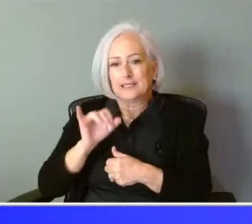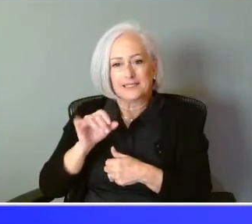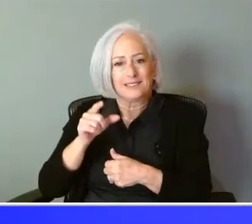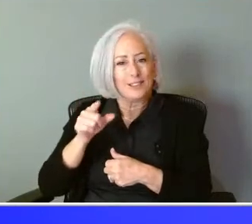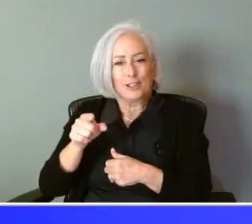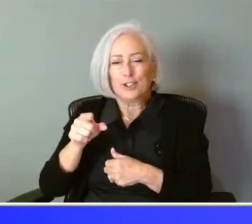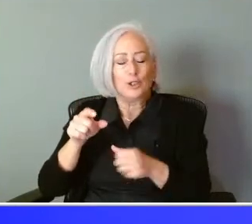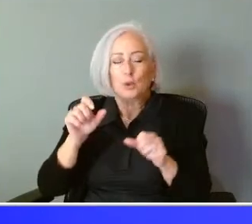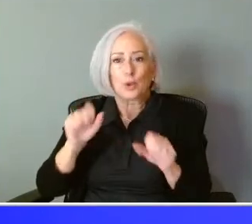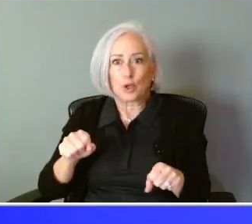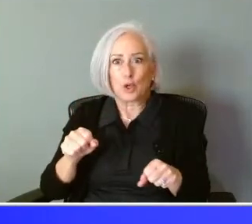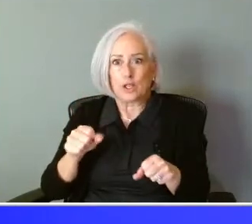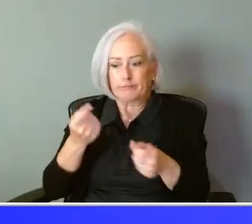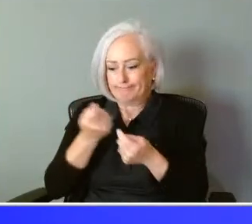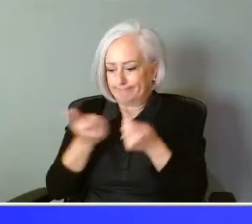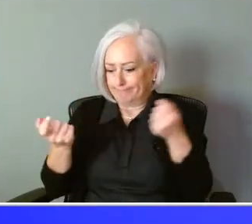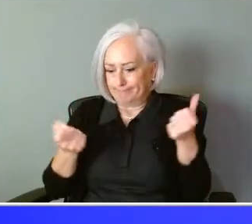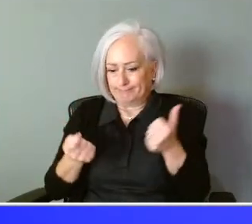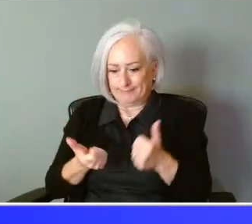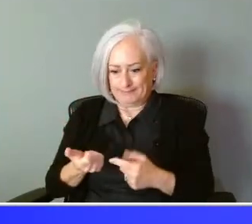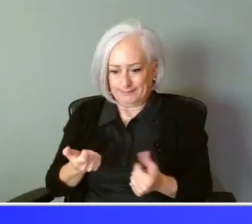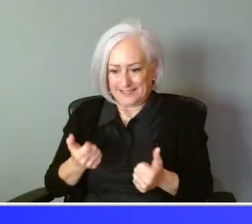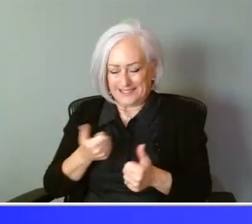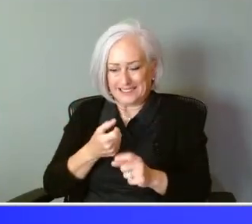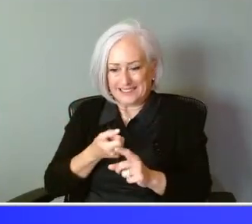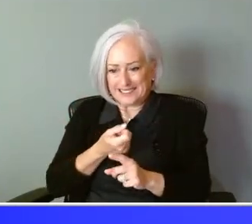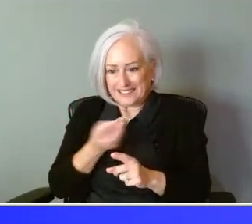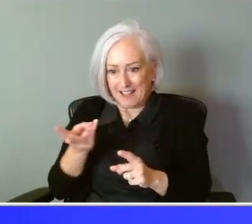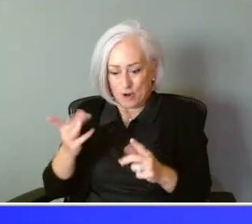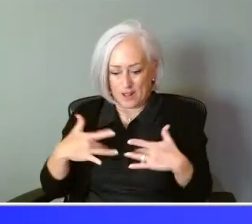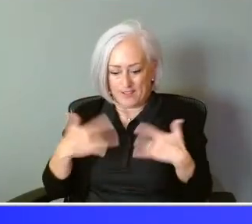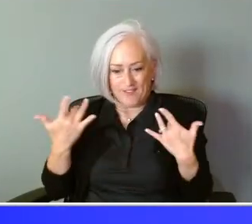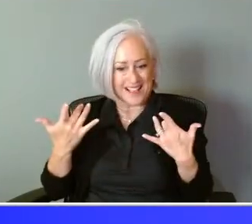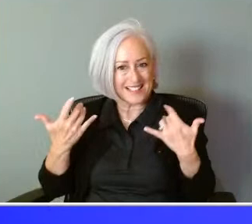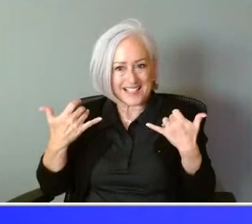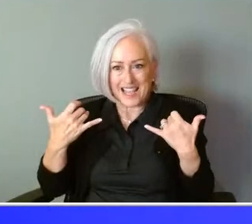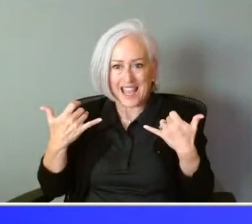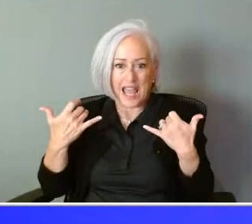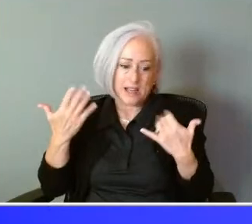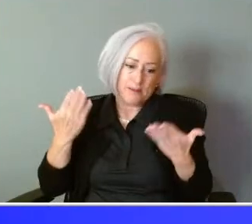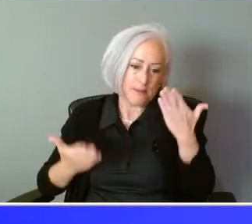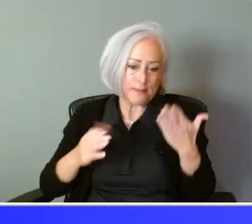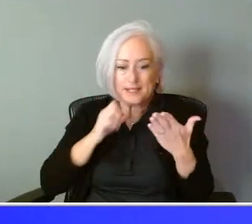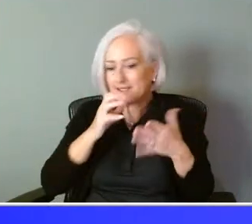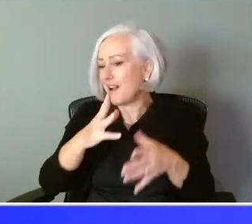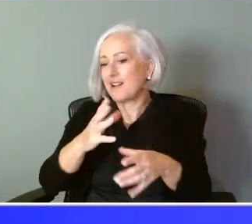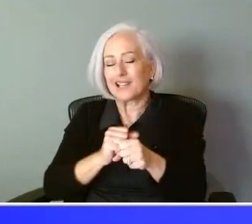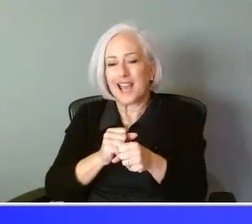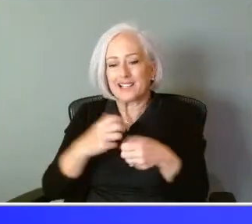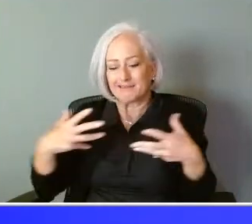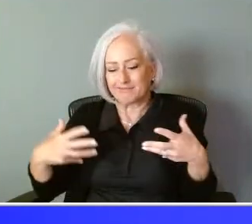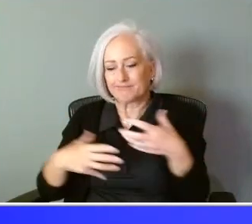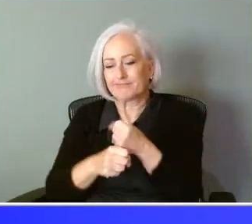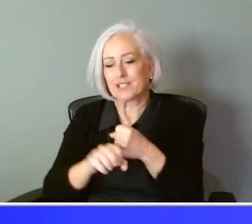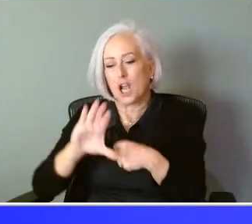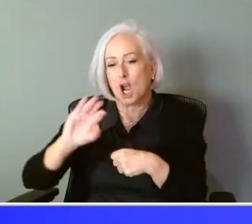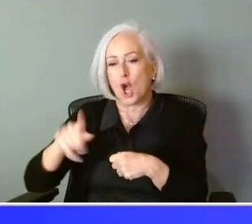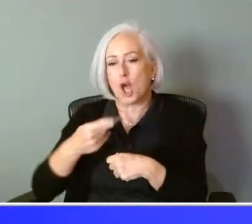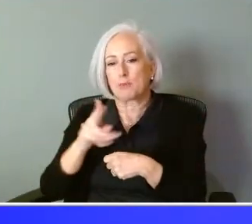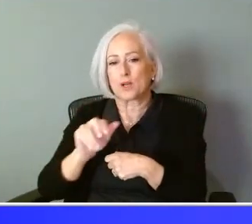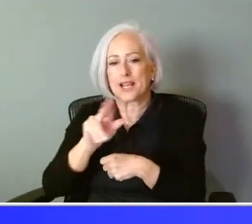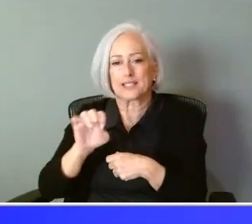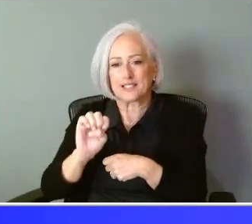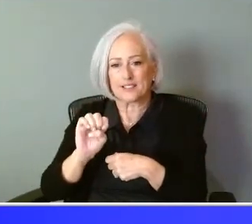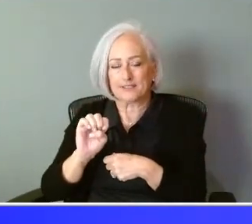take out a number of those events, and it probably would have led to us not getting comprehensive. So it's been